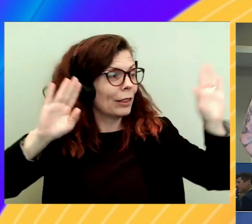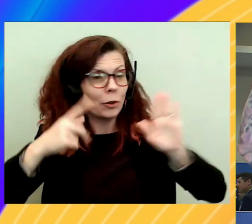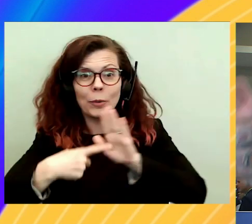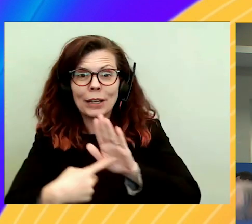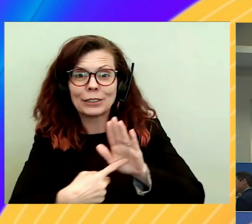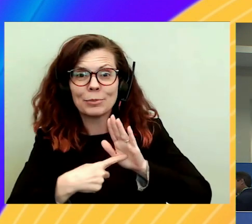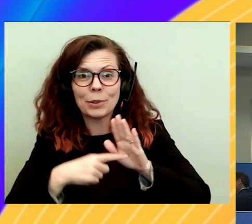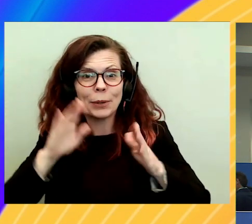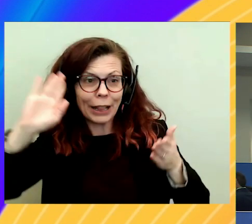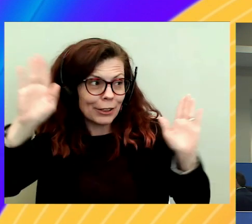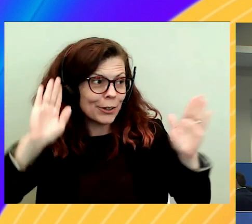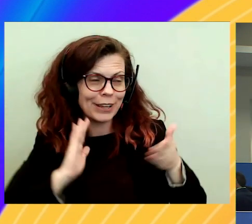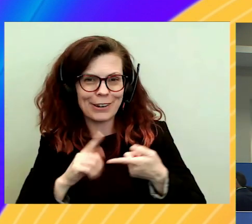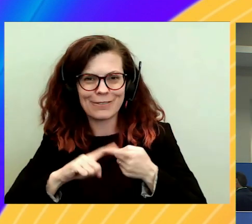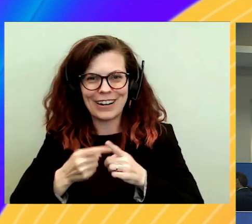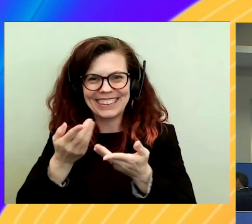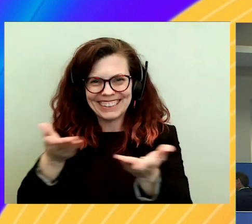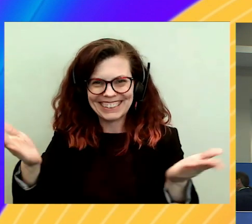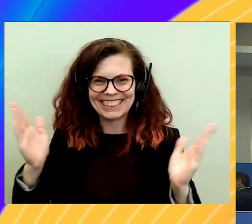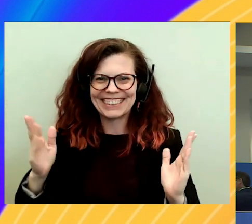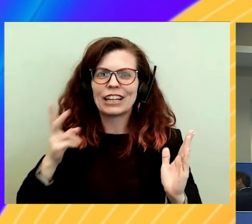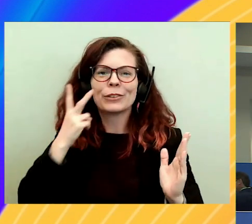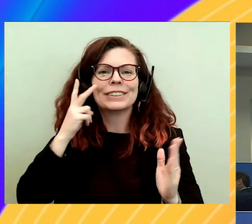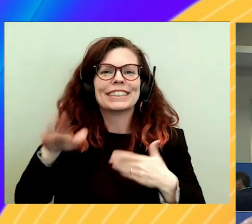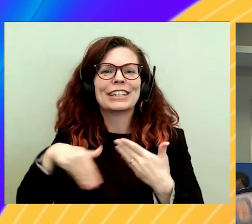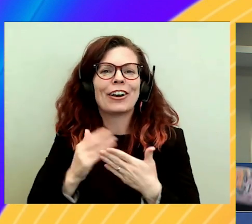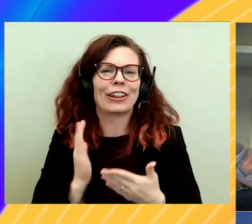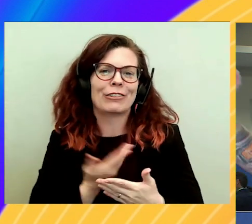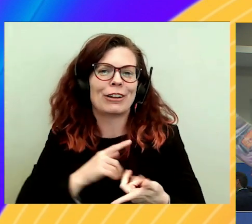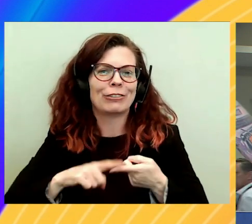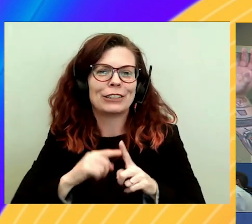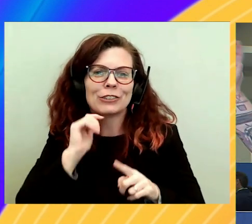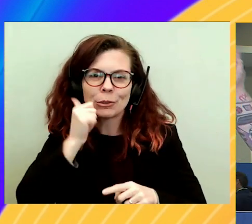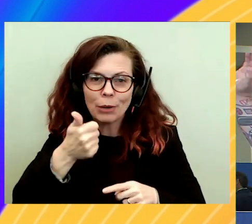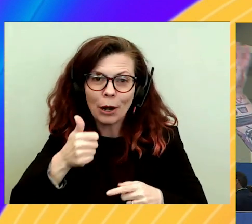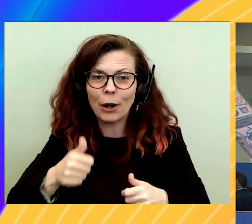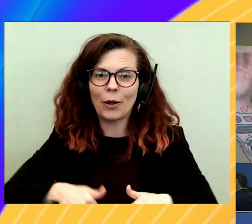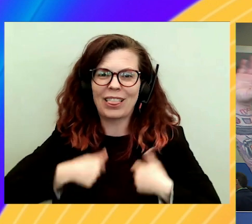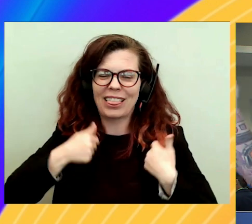there. We'll see all of our friends tomorrow live. People think we're crazy.